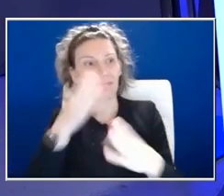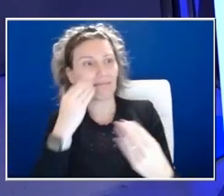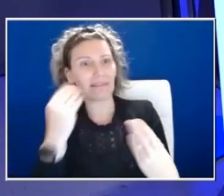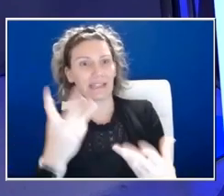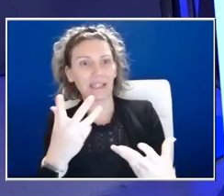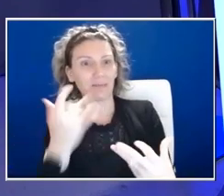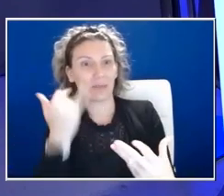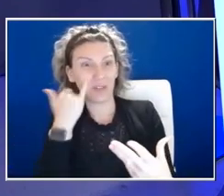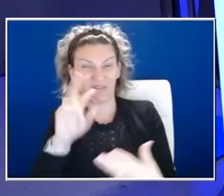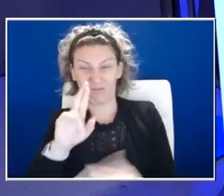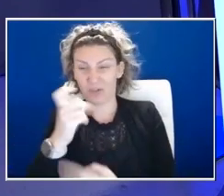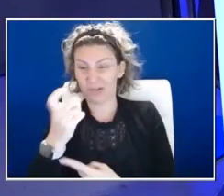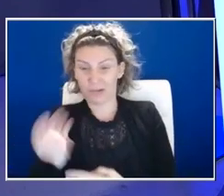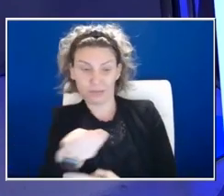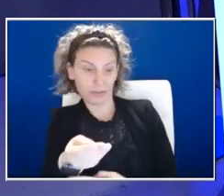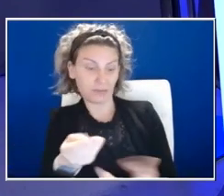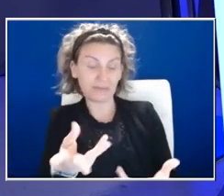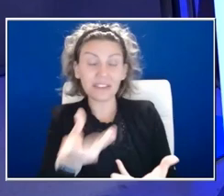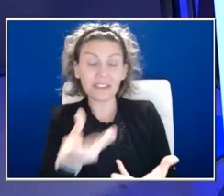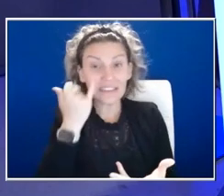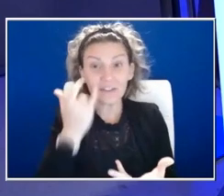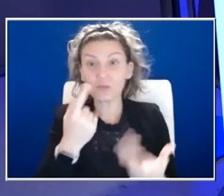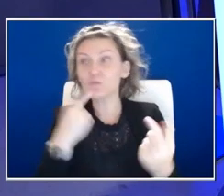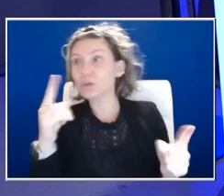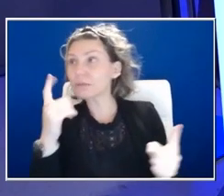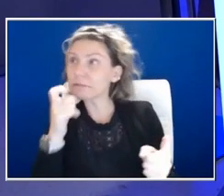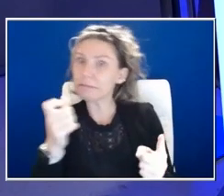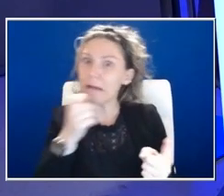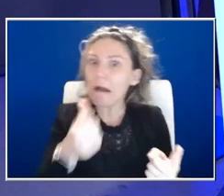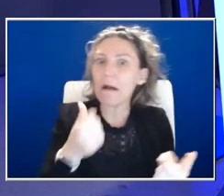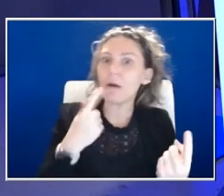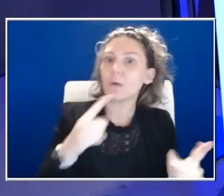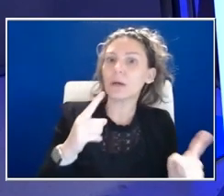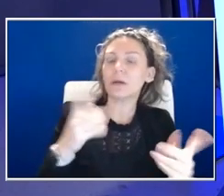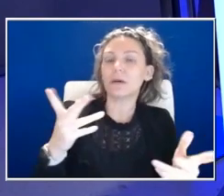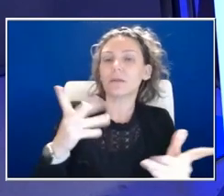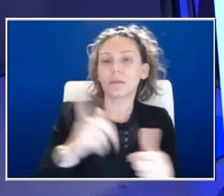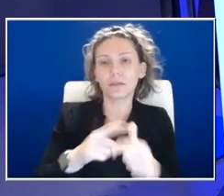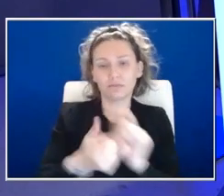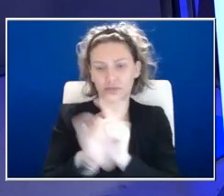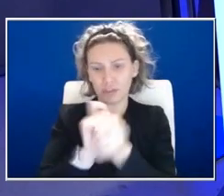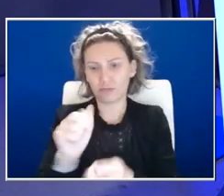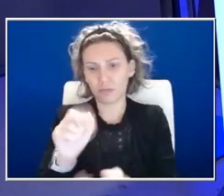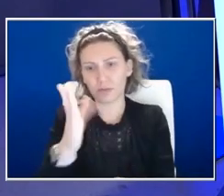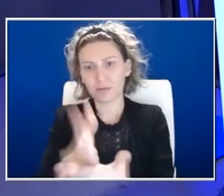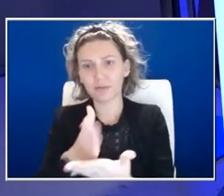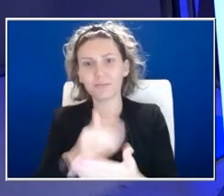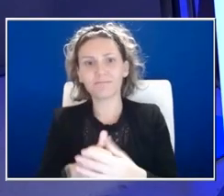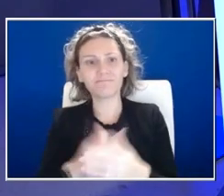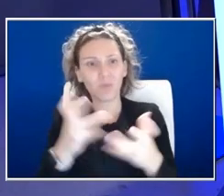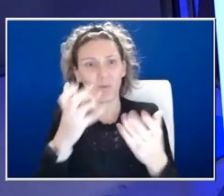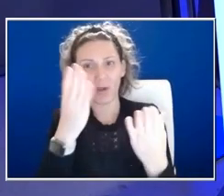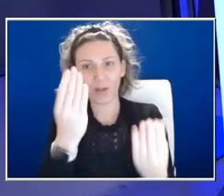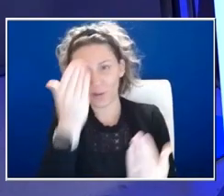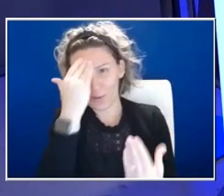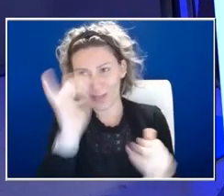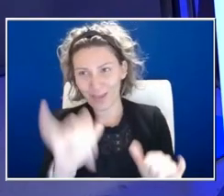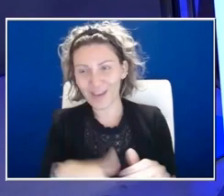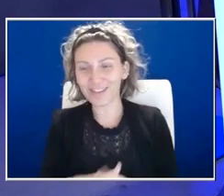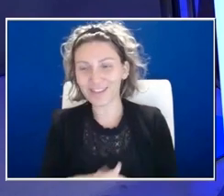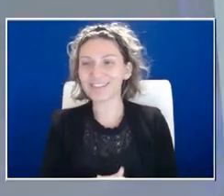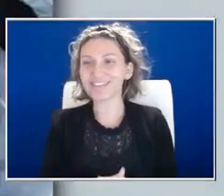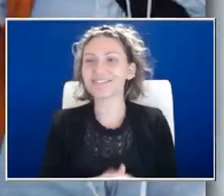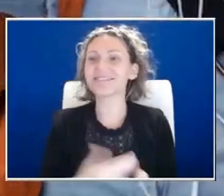them know how it's working, if it's working, mm-hmm. if it's not working, we'll either change it up or stop it. Exactly, yeah. Love I want to know that. Love mm-hmm. that. Yeah. So be sure to ask your